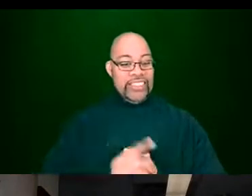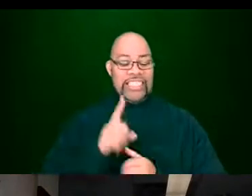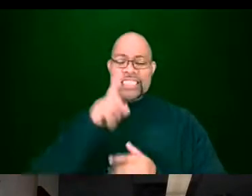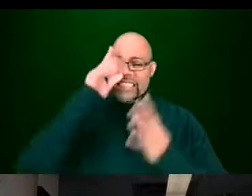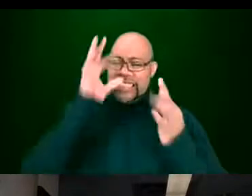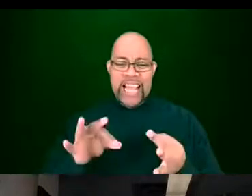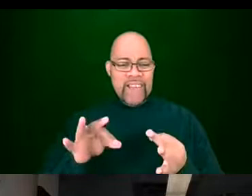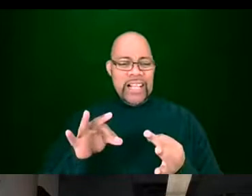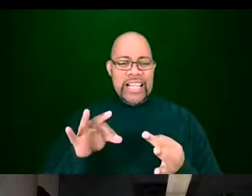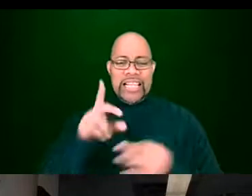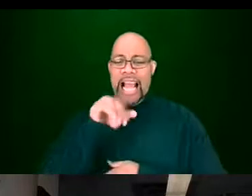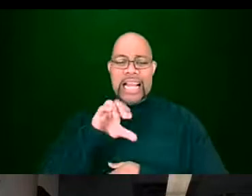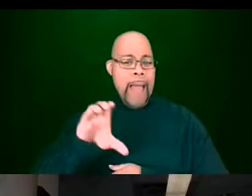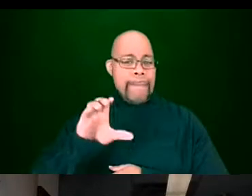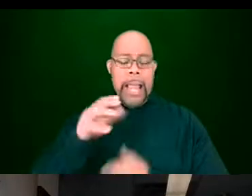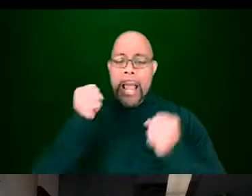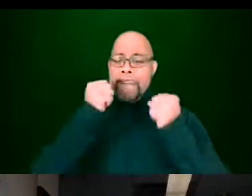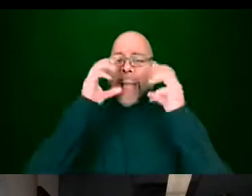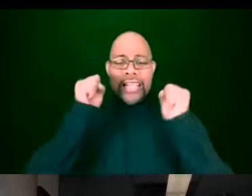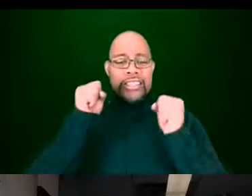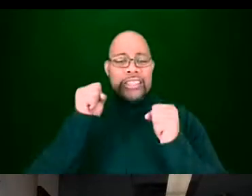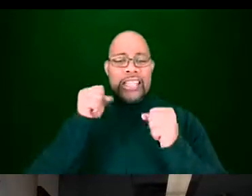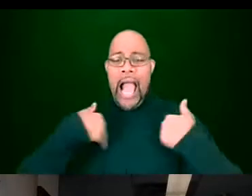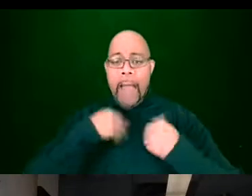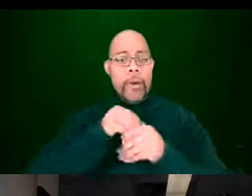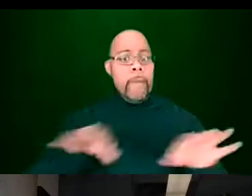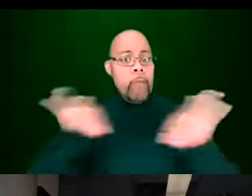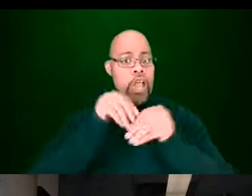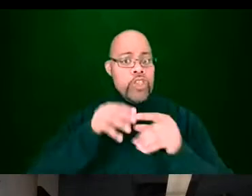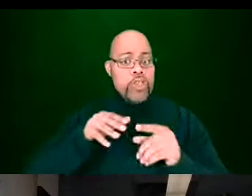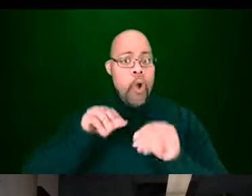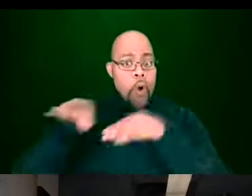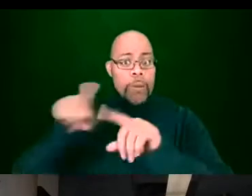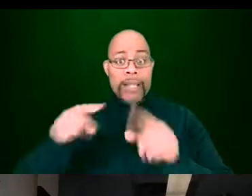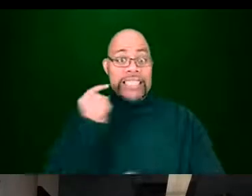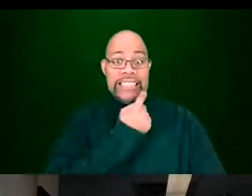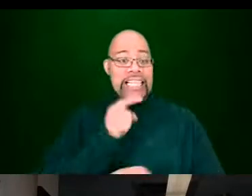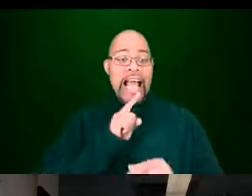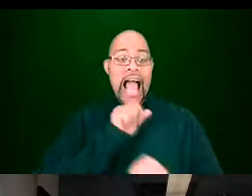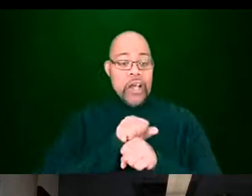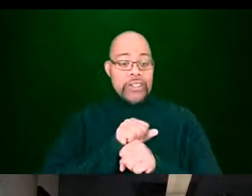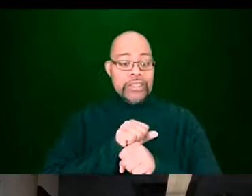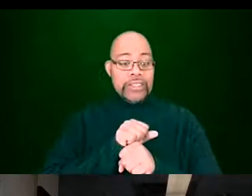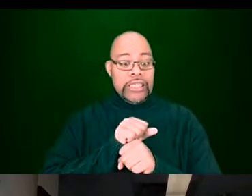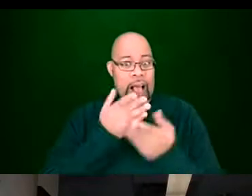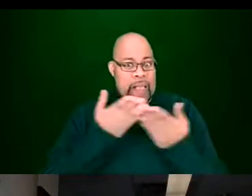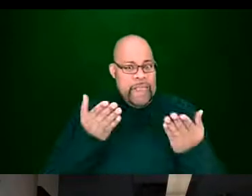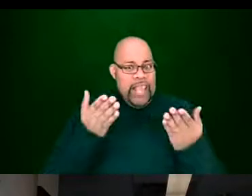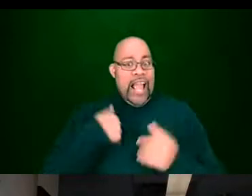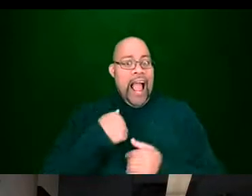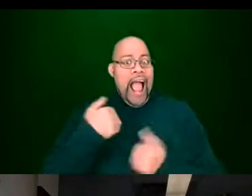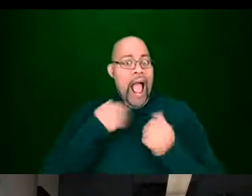absolutely dynamic, amazing creatures, so important in the ocean, but their teeth are actually a thing. I had